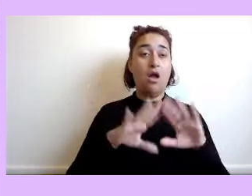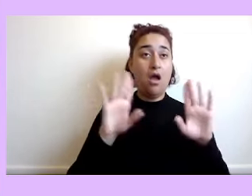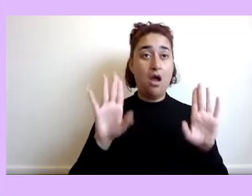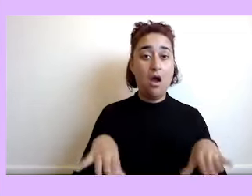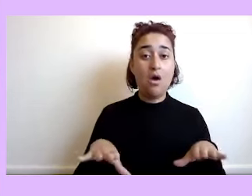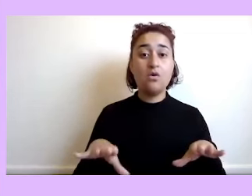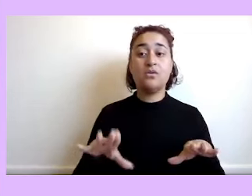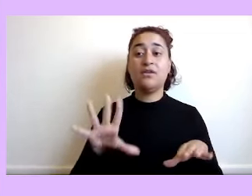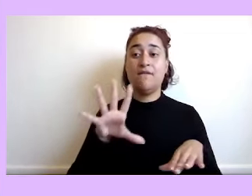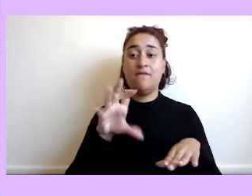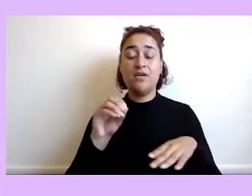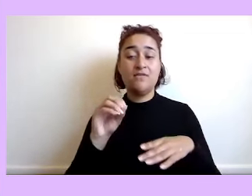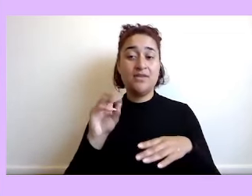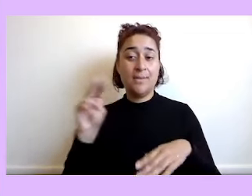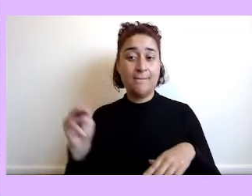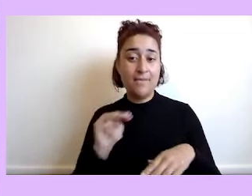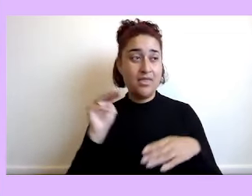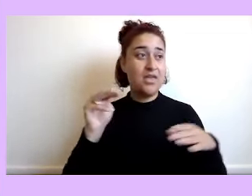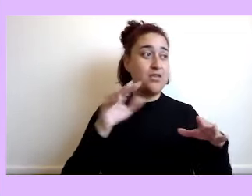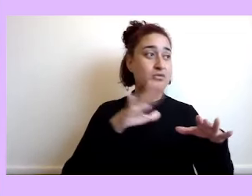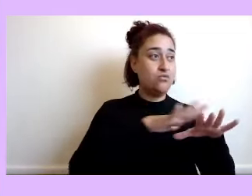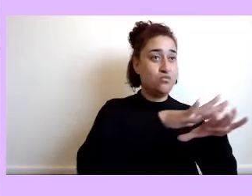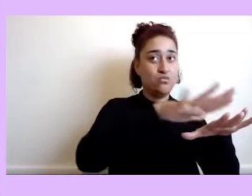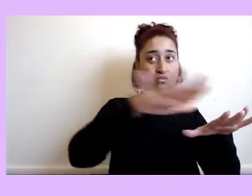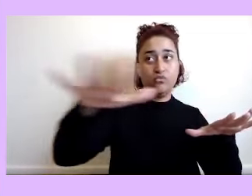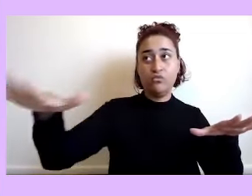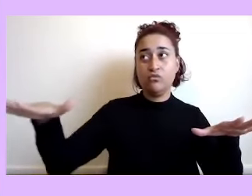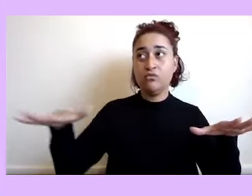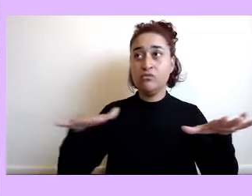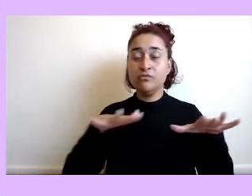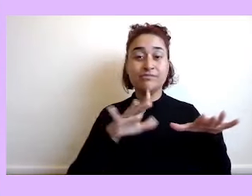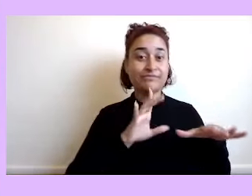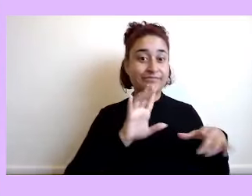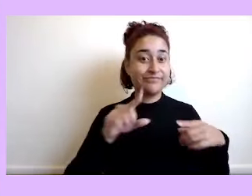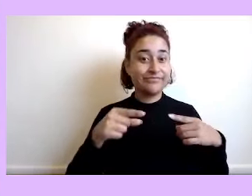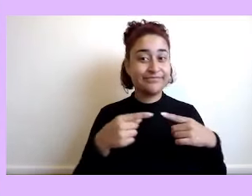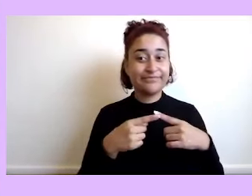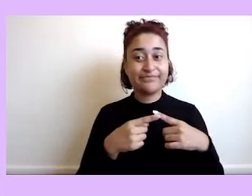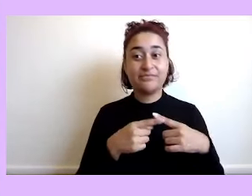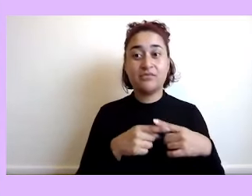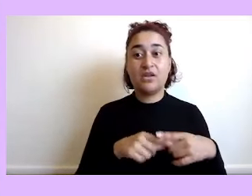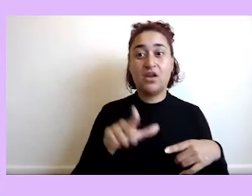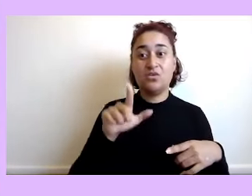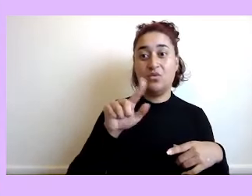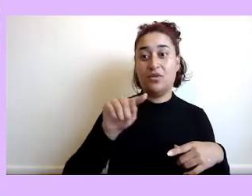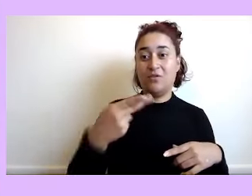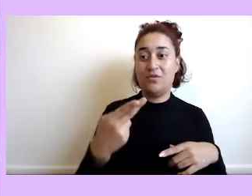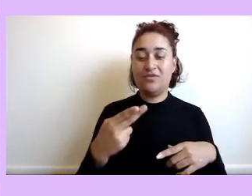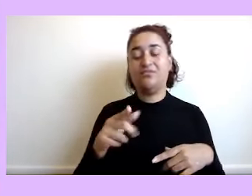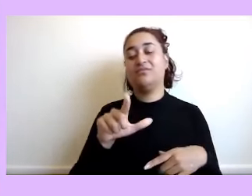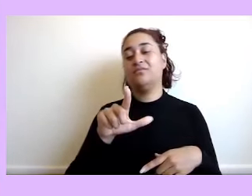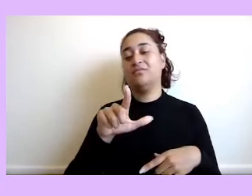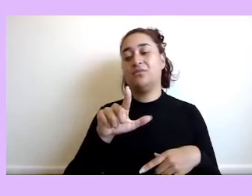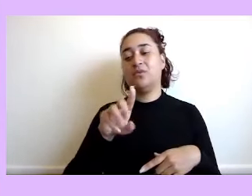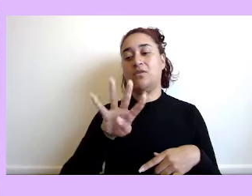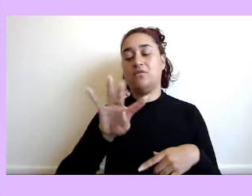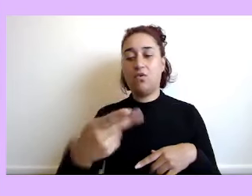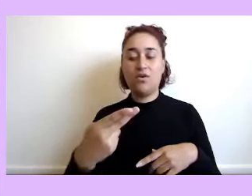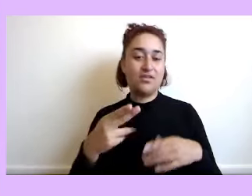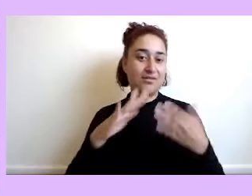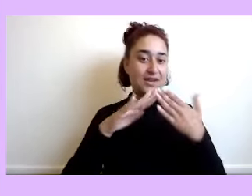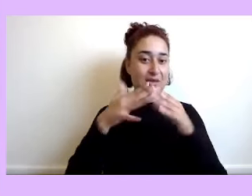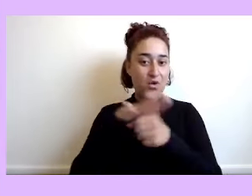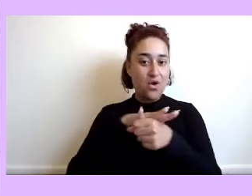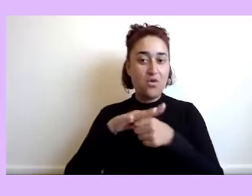50 million square feet, you're talking about a 24th neighborhood where people literally can